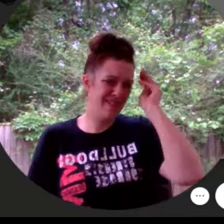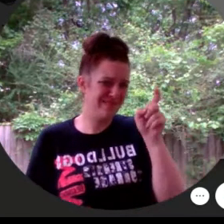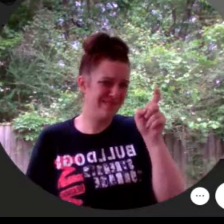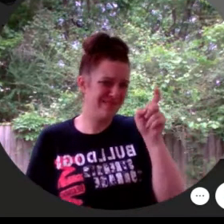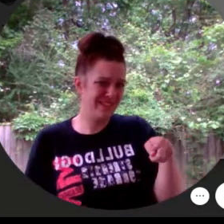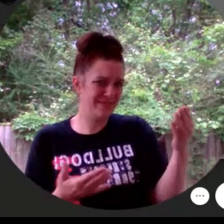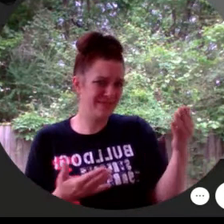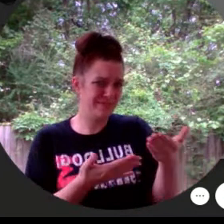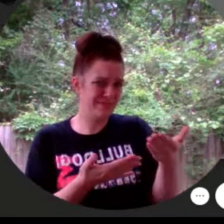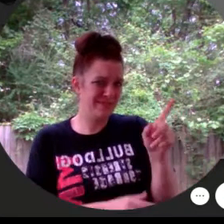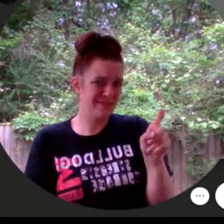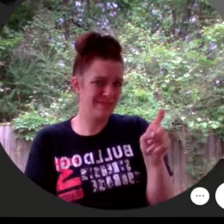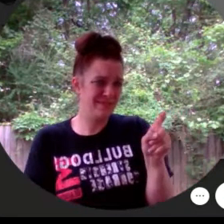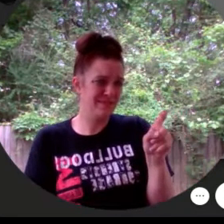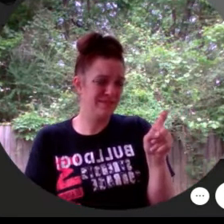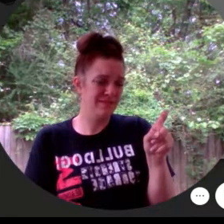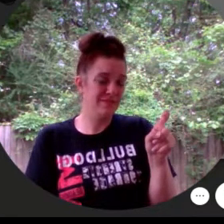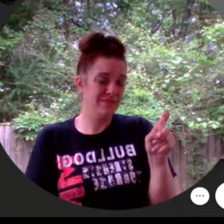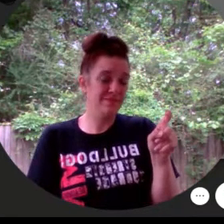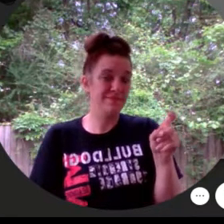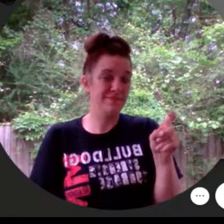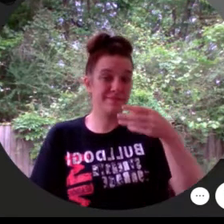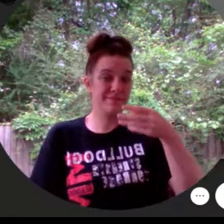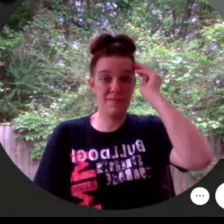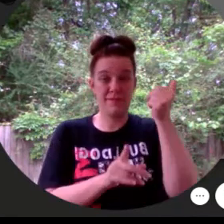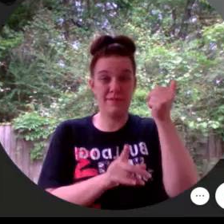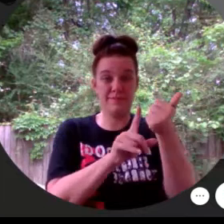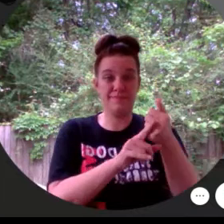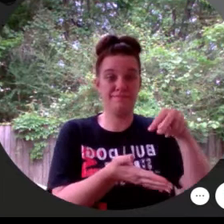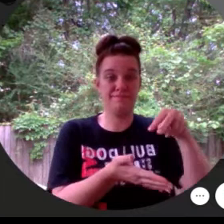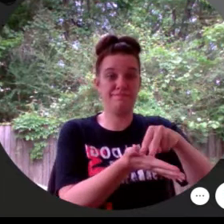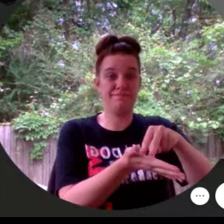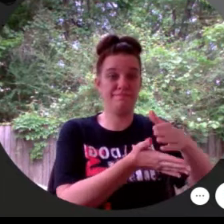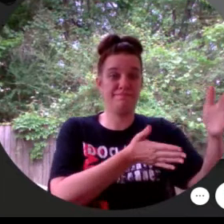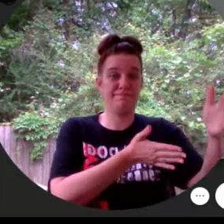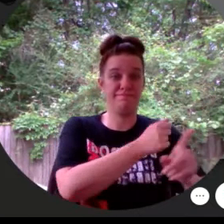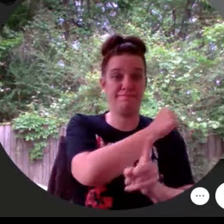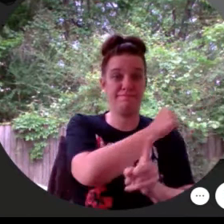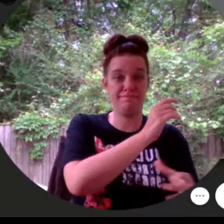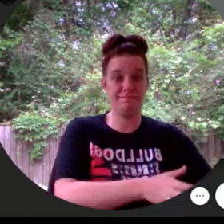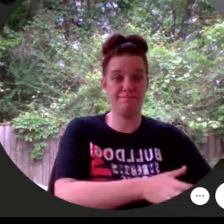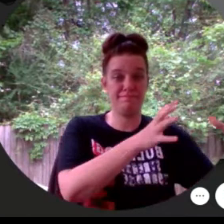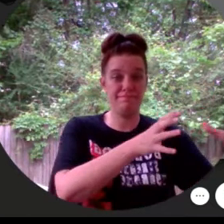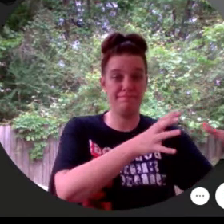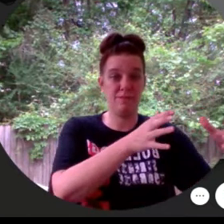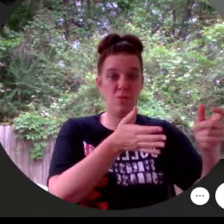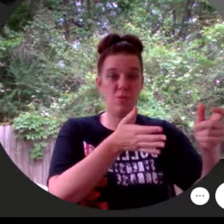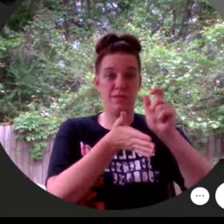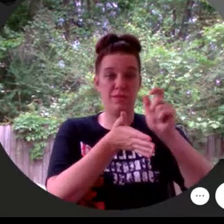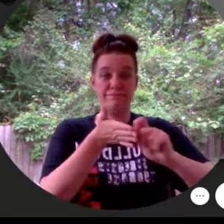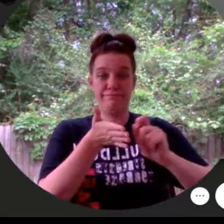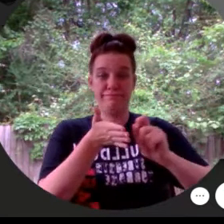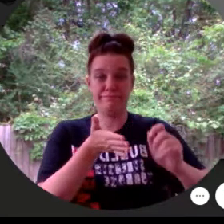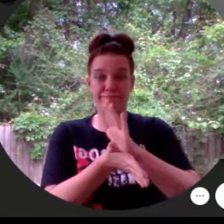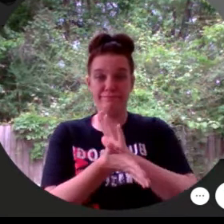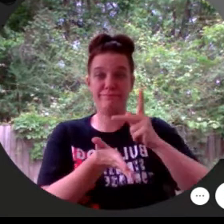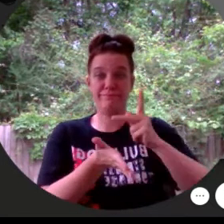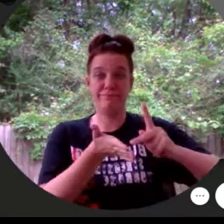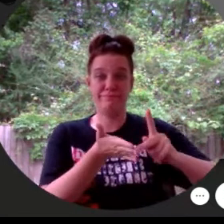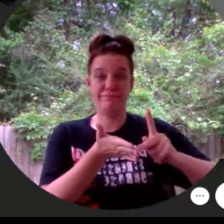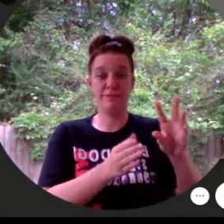who stood next to a wastebasket with a pad and pencil in his hand.